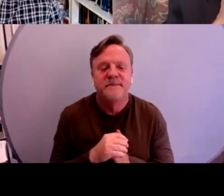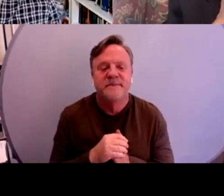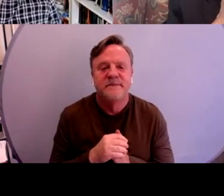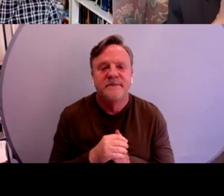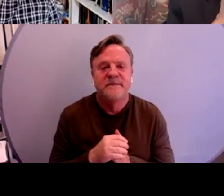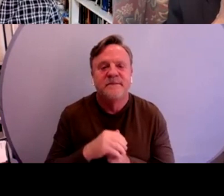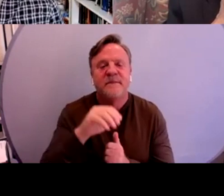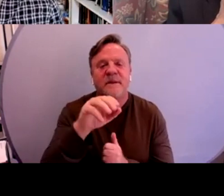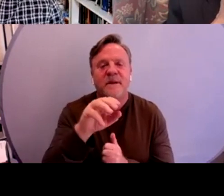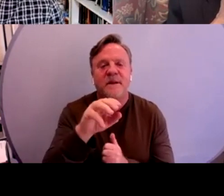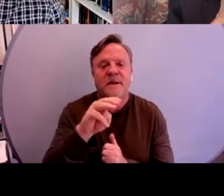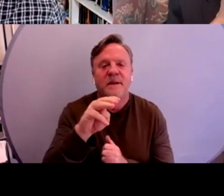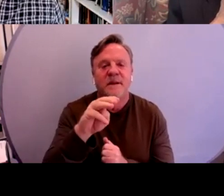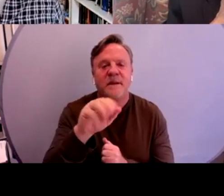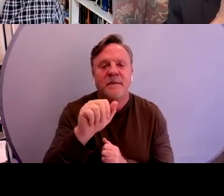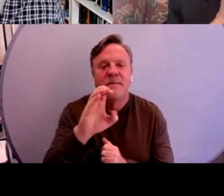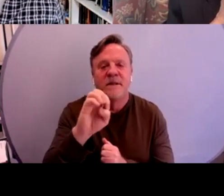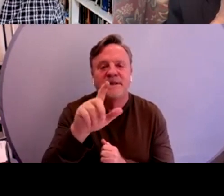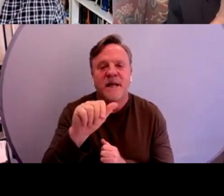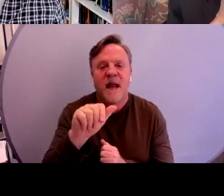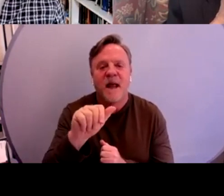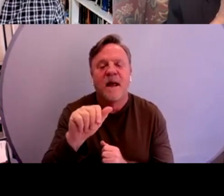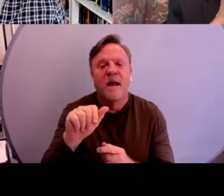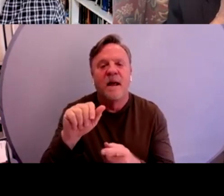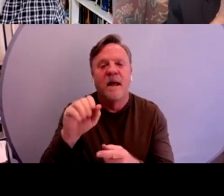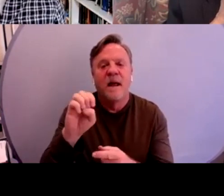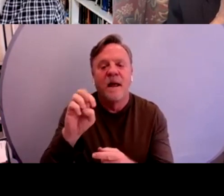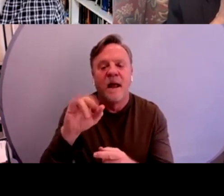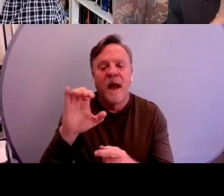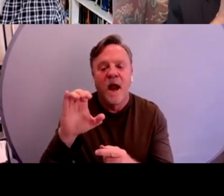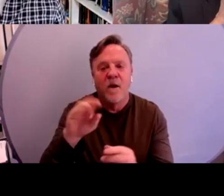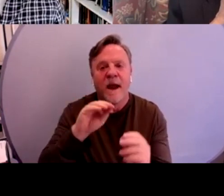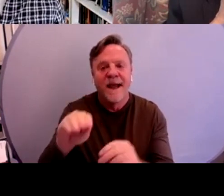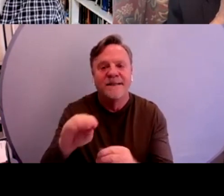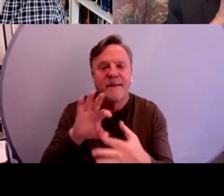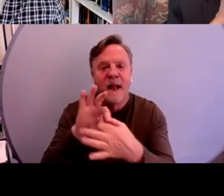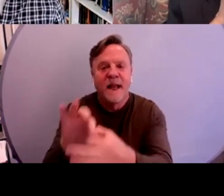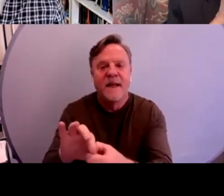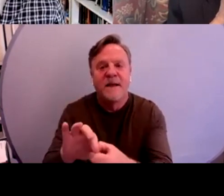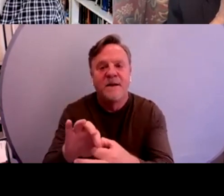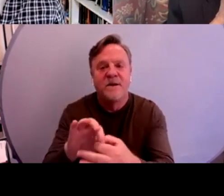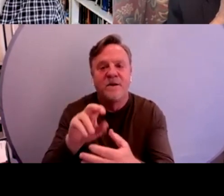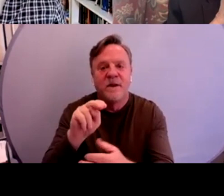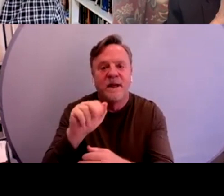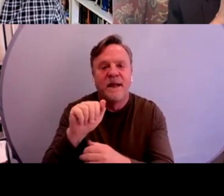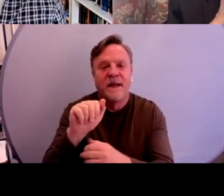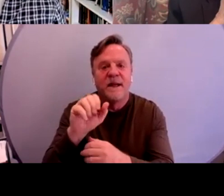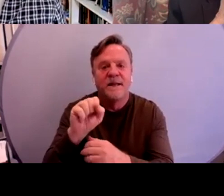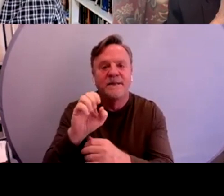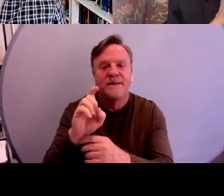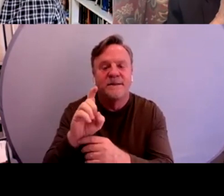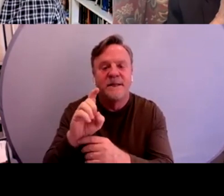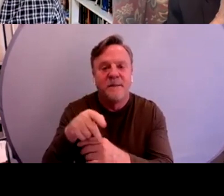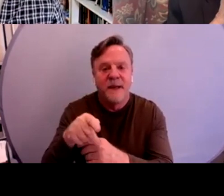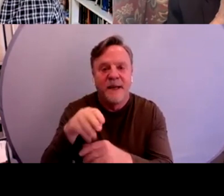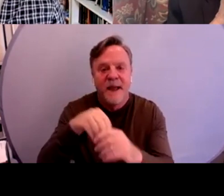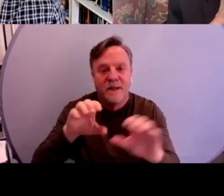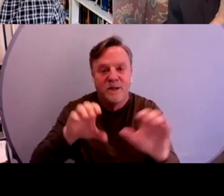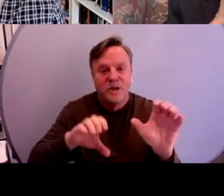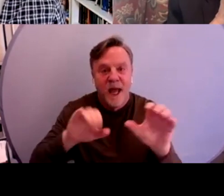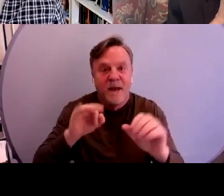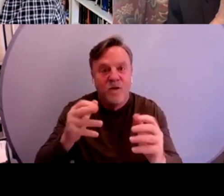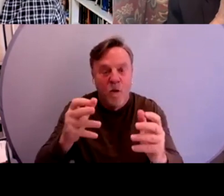Marcella, Eric put the link to NADSP in the chat. So if you want to look